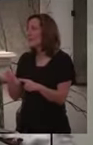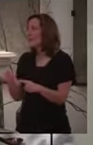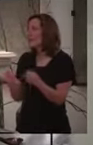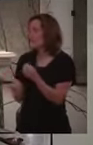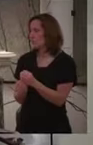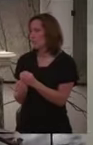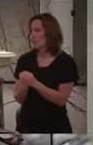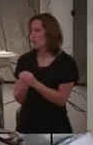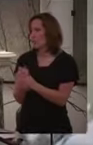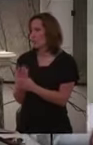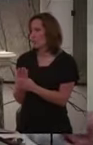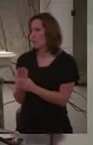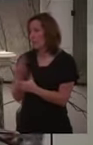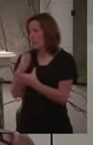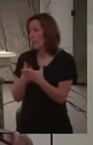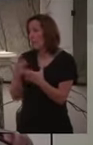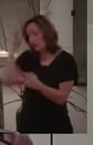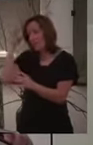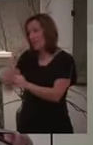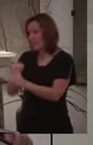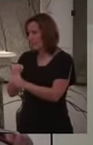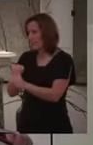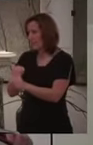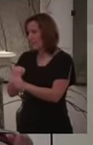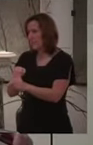lively growing edge of faith.